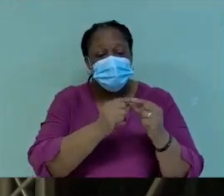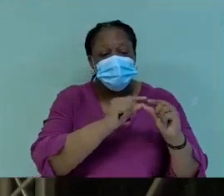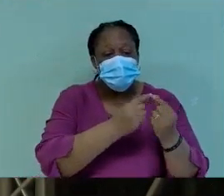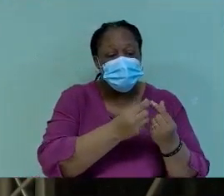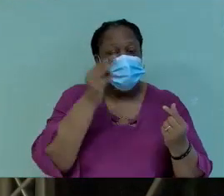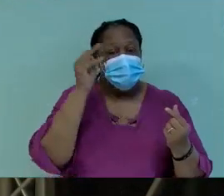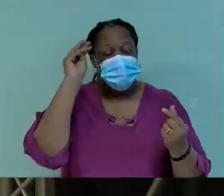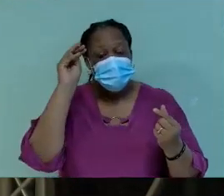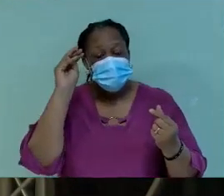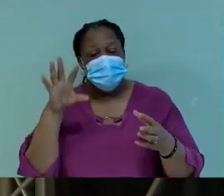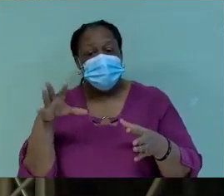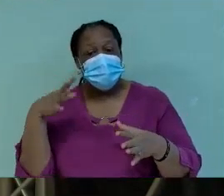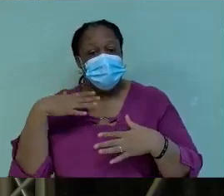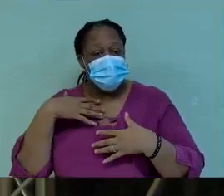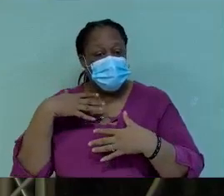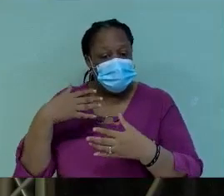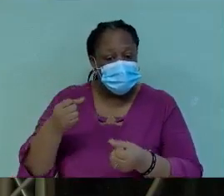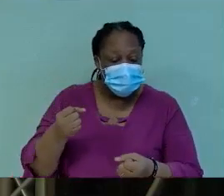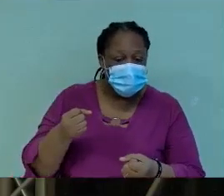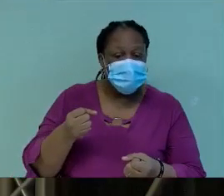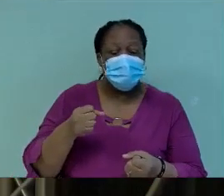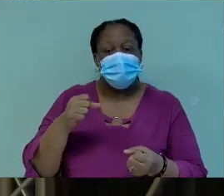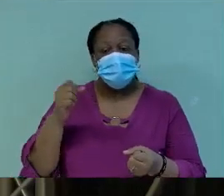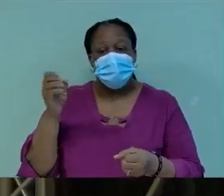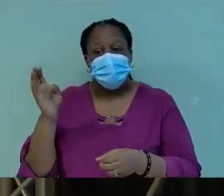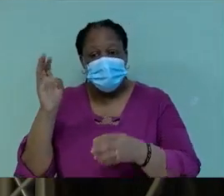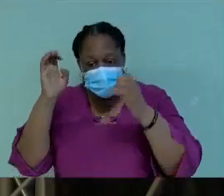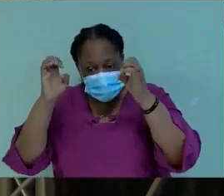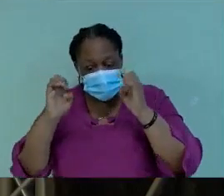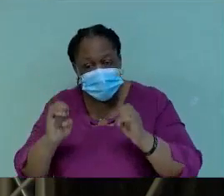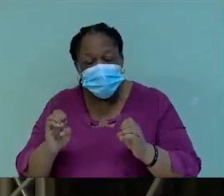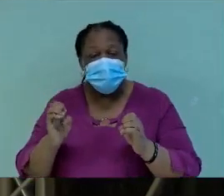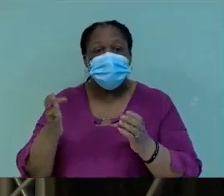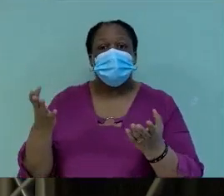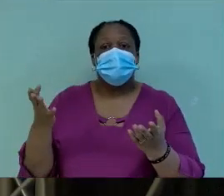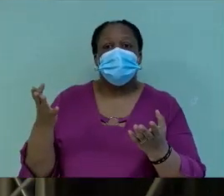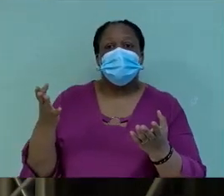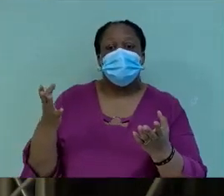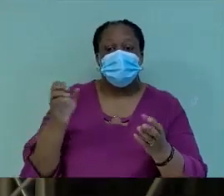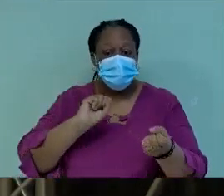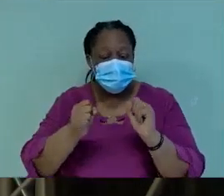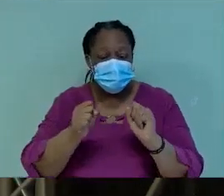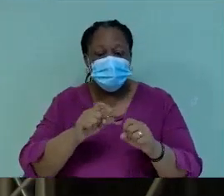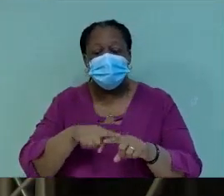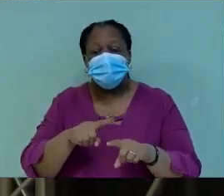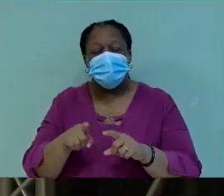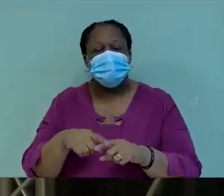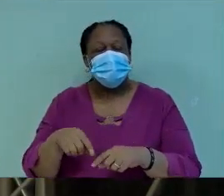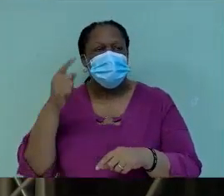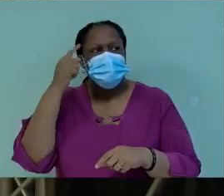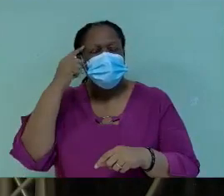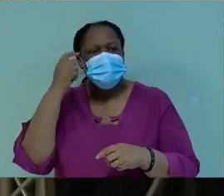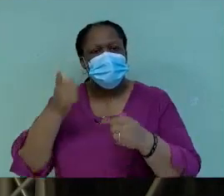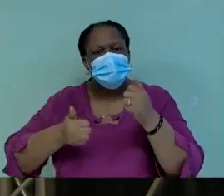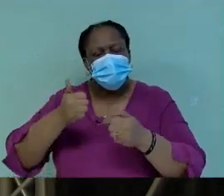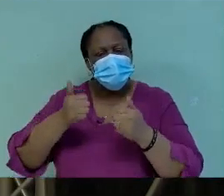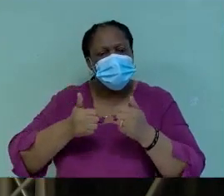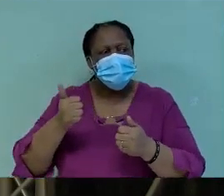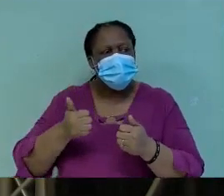which services are currently essential to business continuity in the context of public